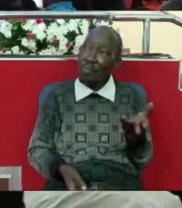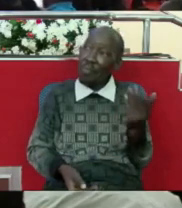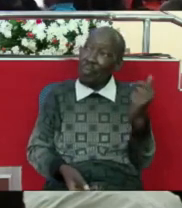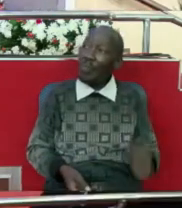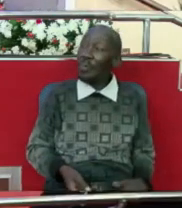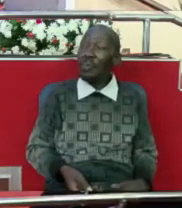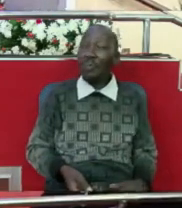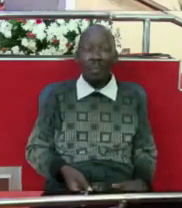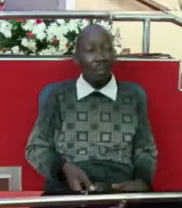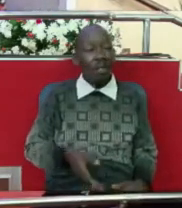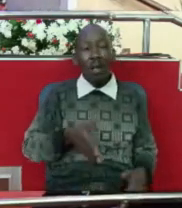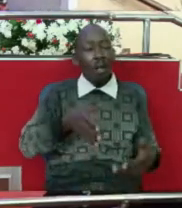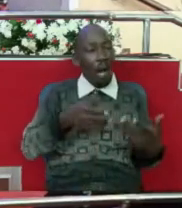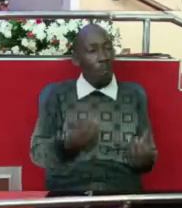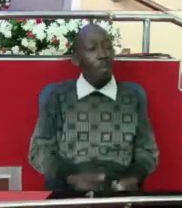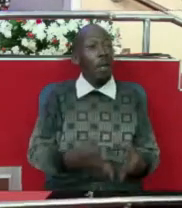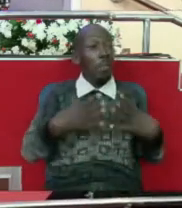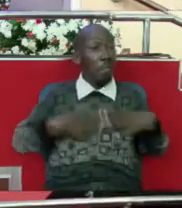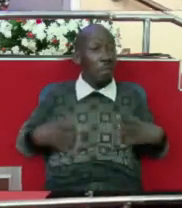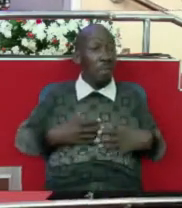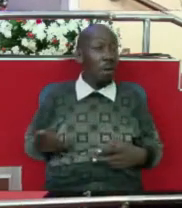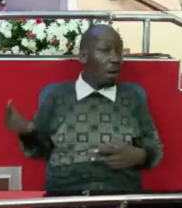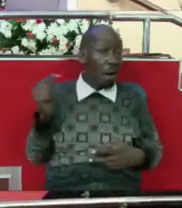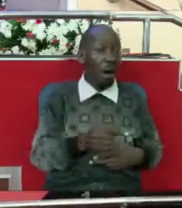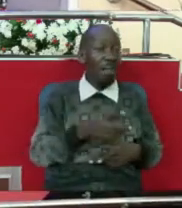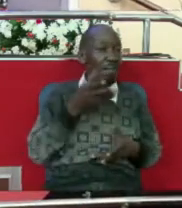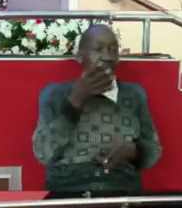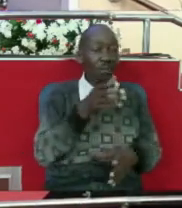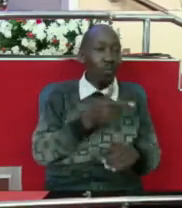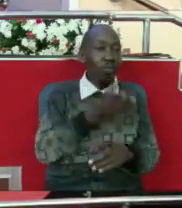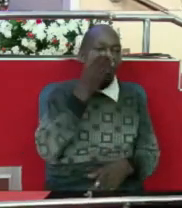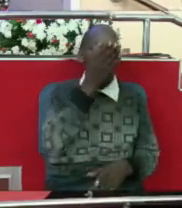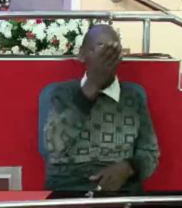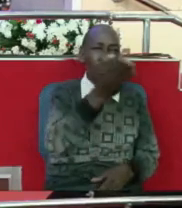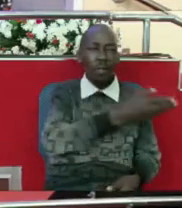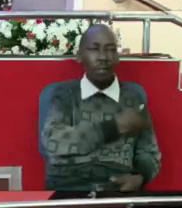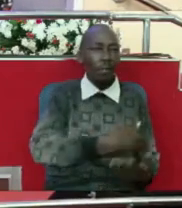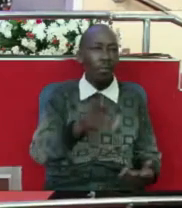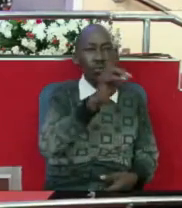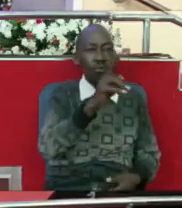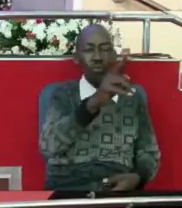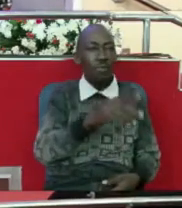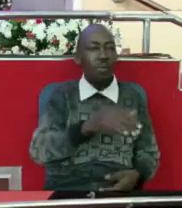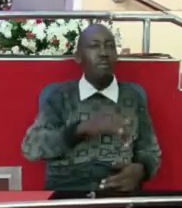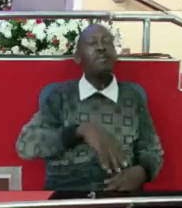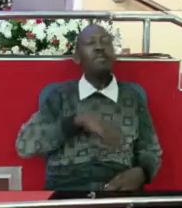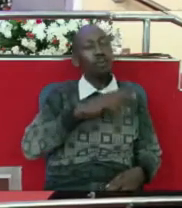no matter how many people come along and tell you that you are never going to recover,